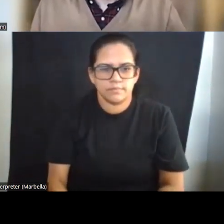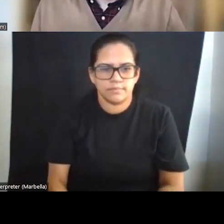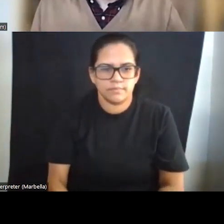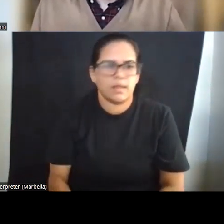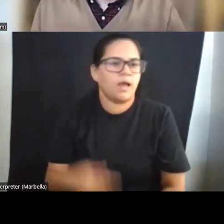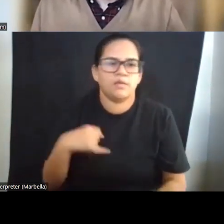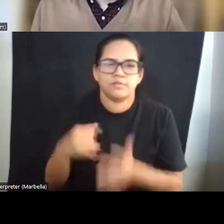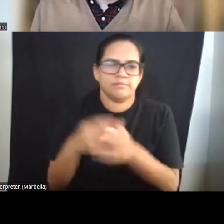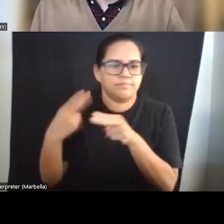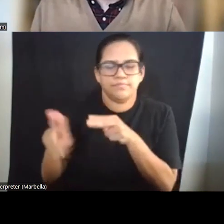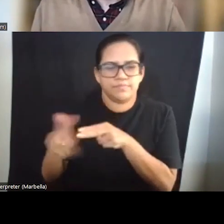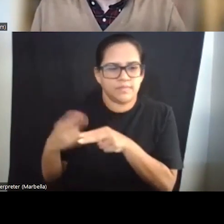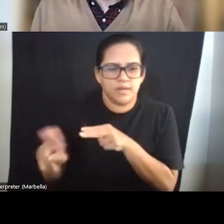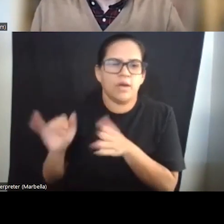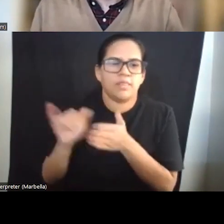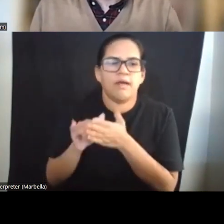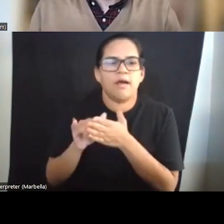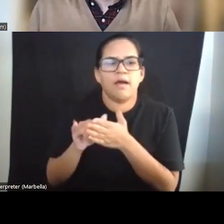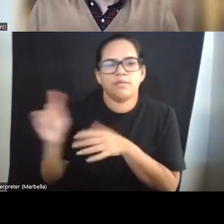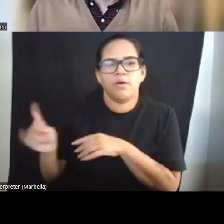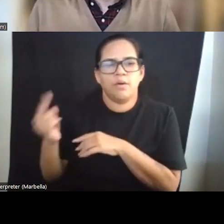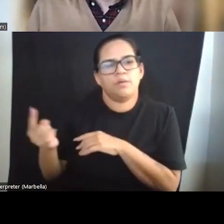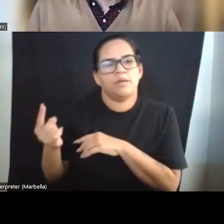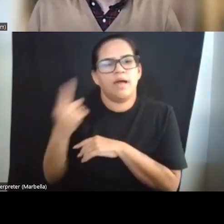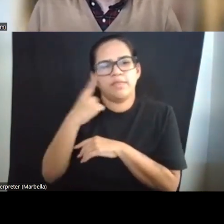I'll just keep it very, very, very short.